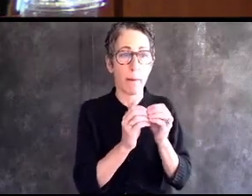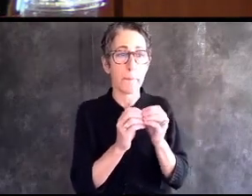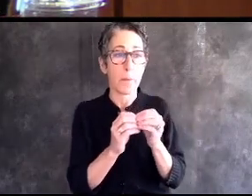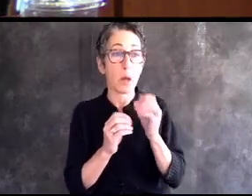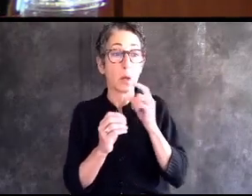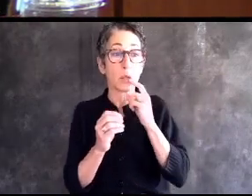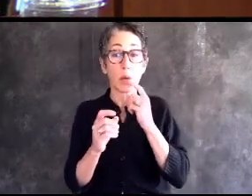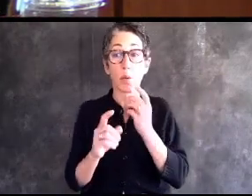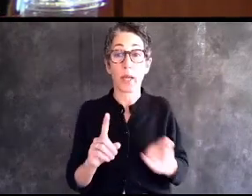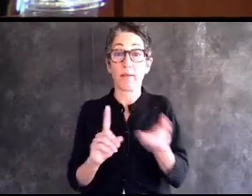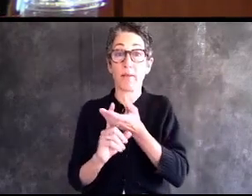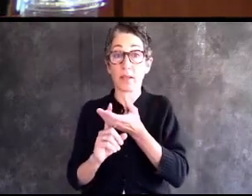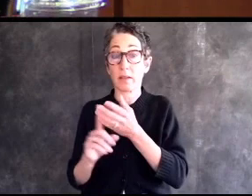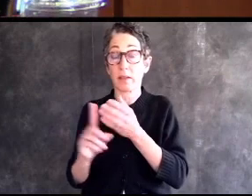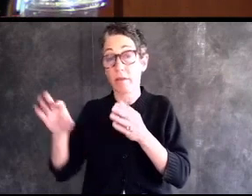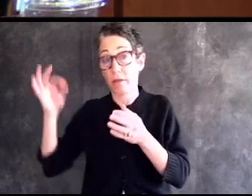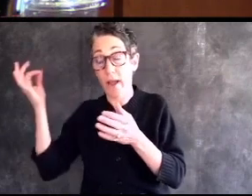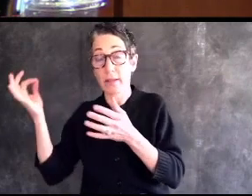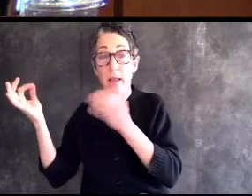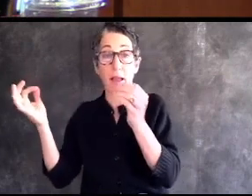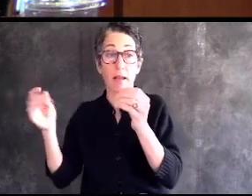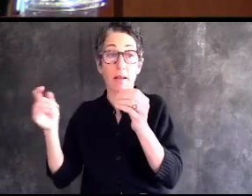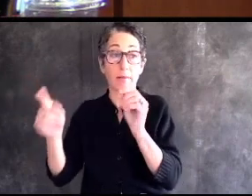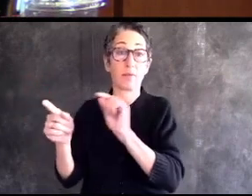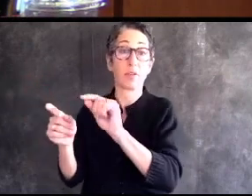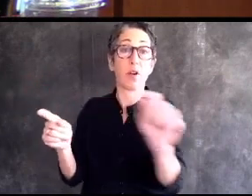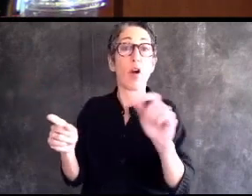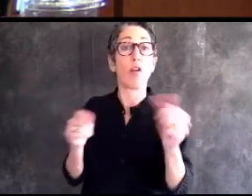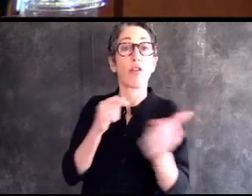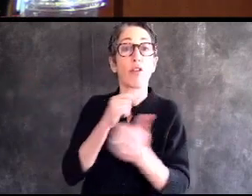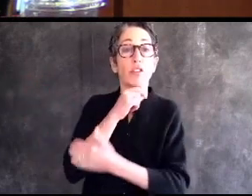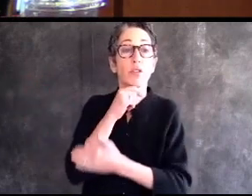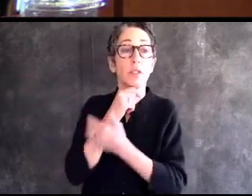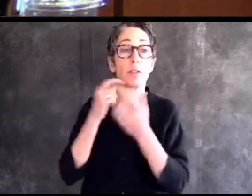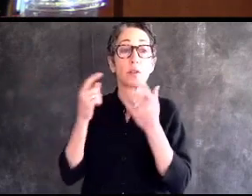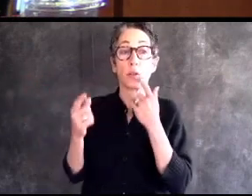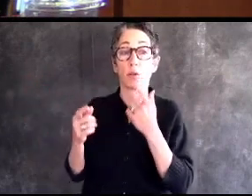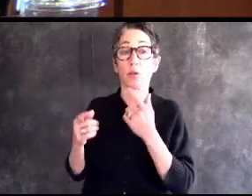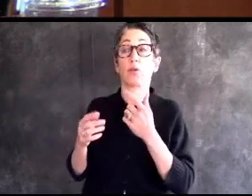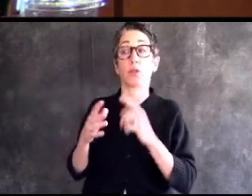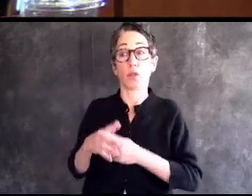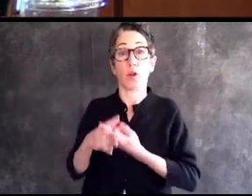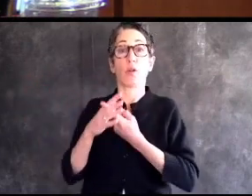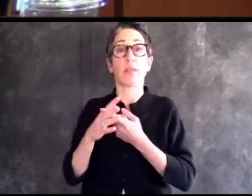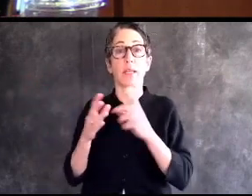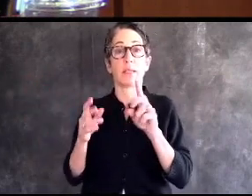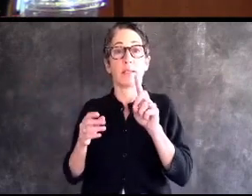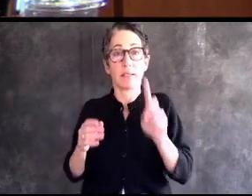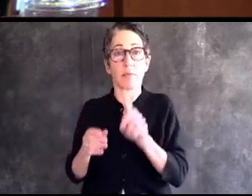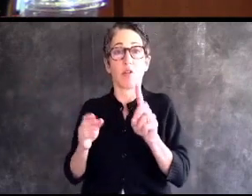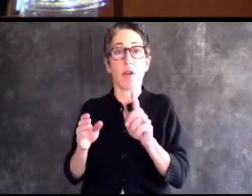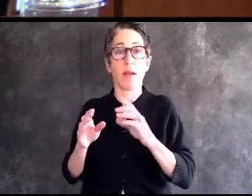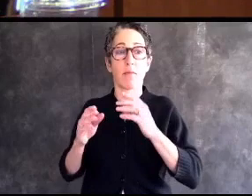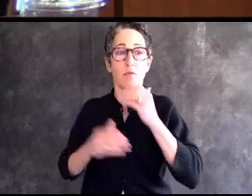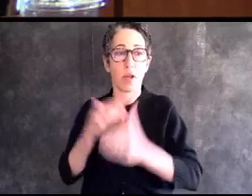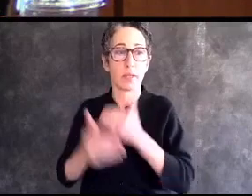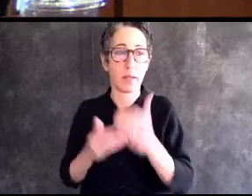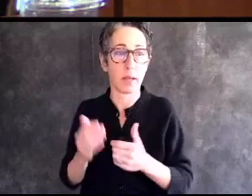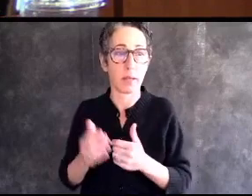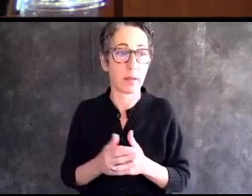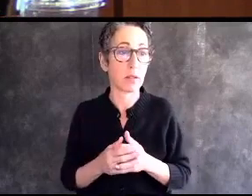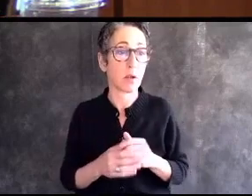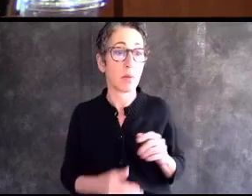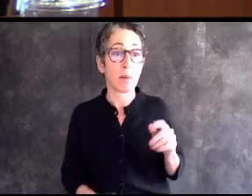a non-for-profit computational democracy project. Yeah. So it's okay to be proprietary on your first or second tries, but